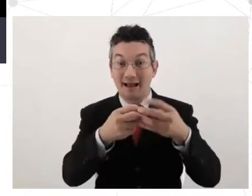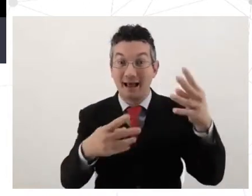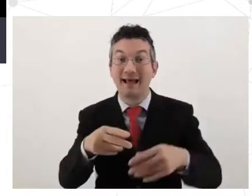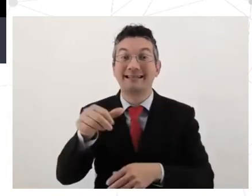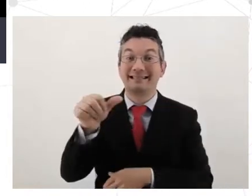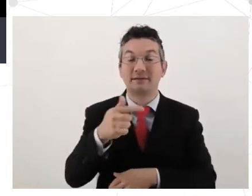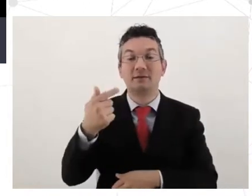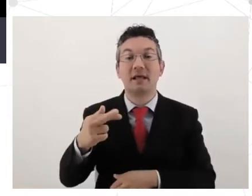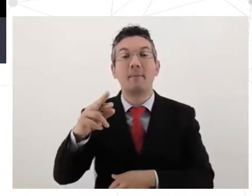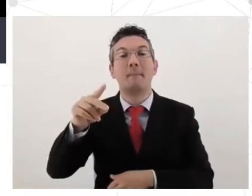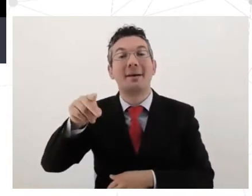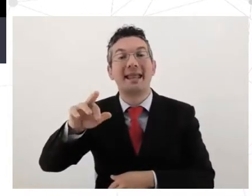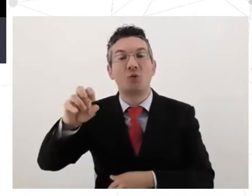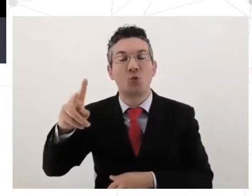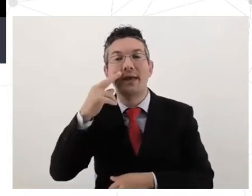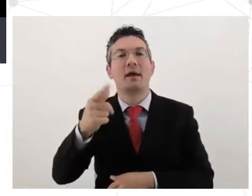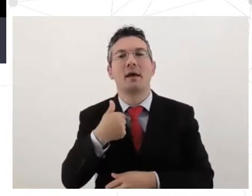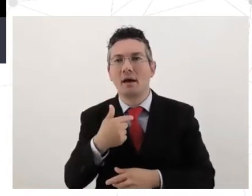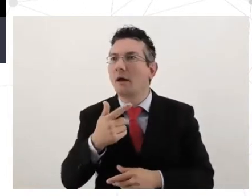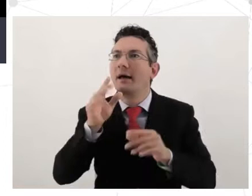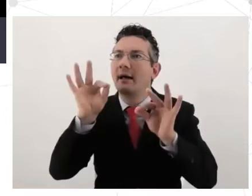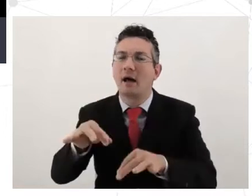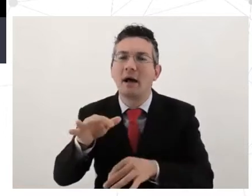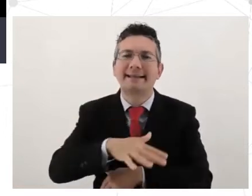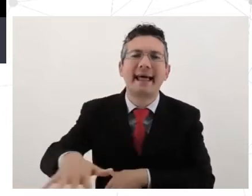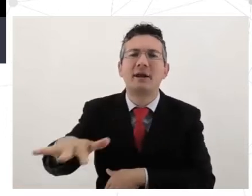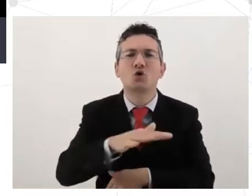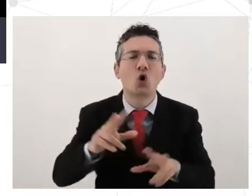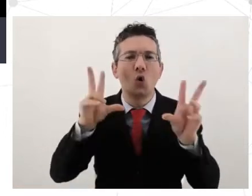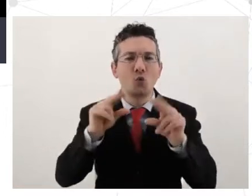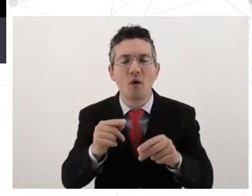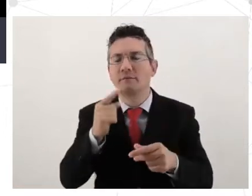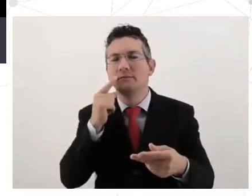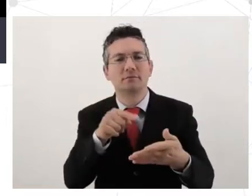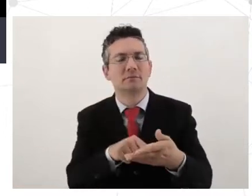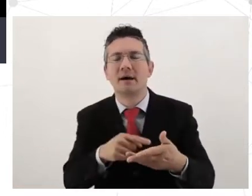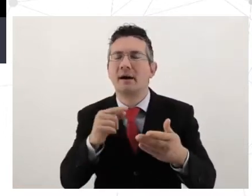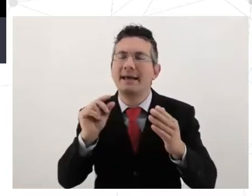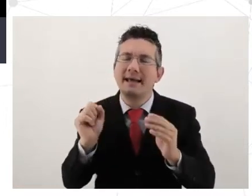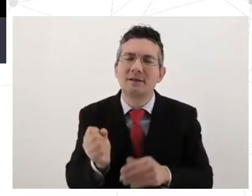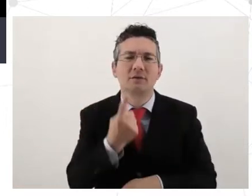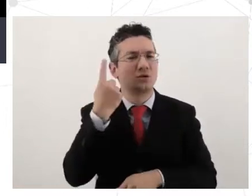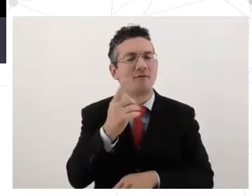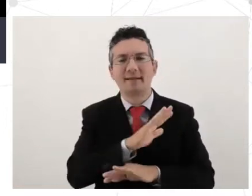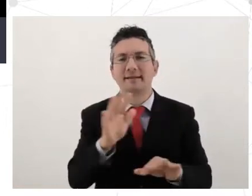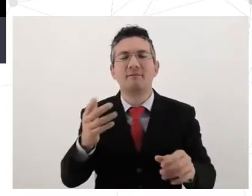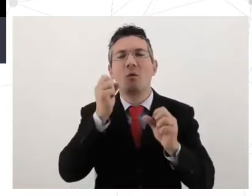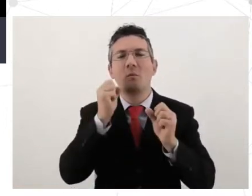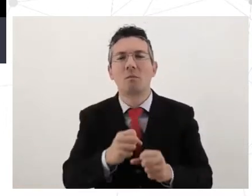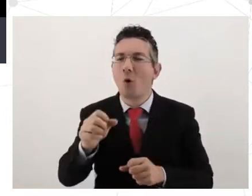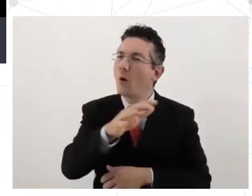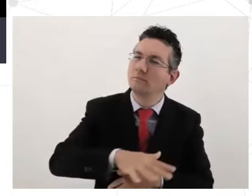level in order to familiarize yourself and build a mental map of that space. So just have fun and enjoy exploring